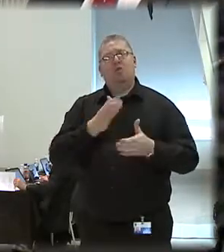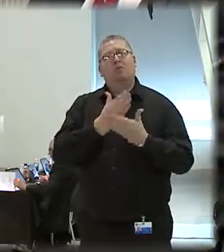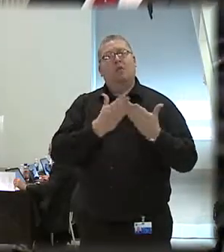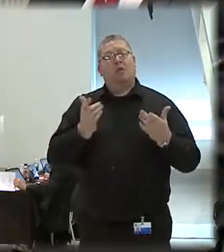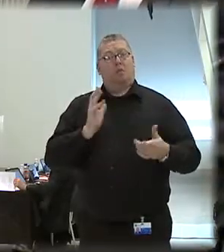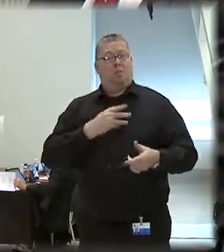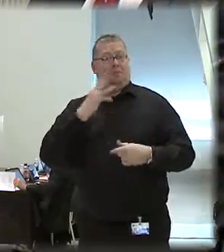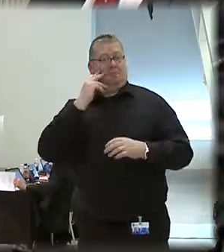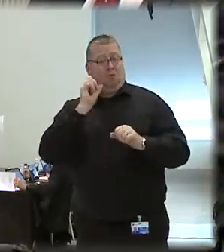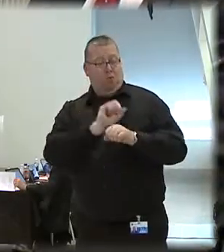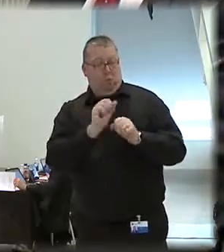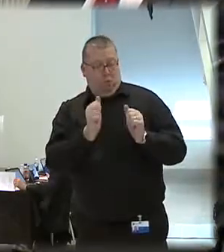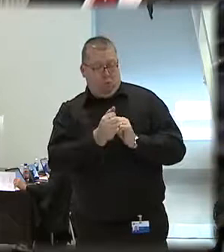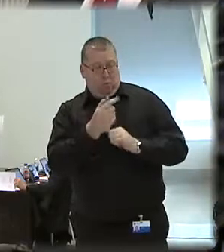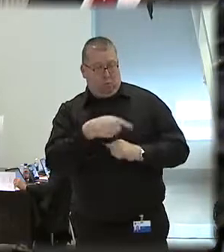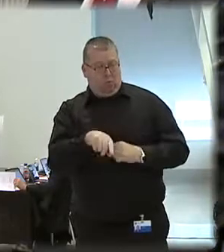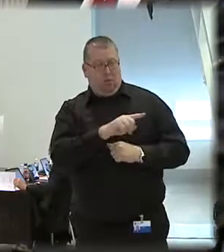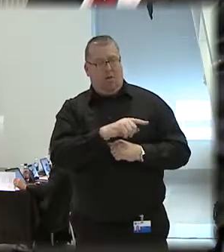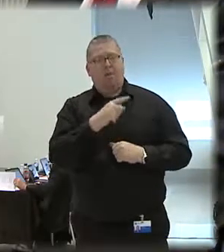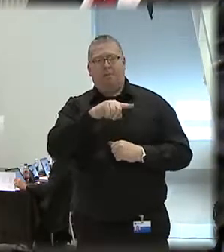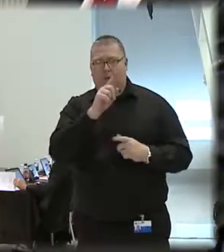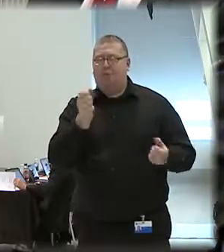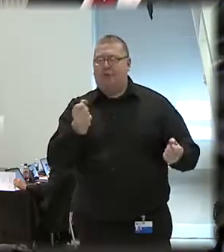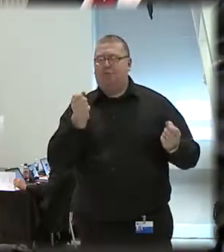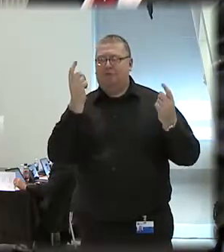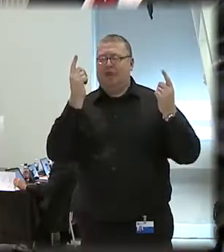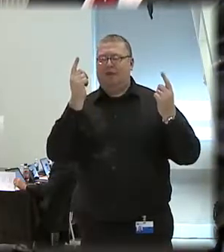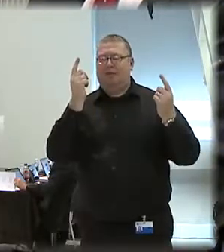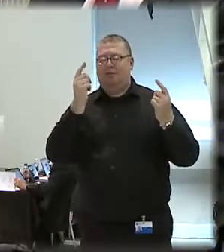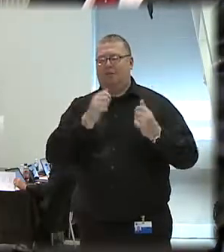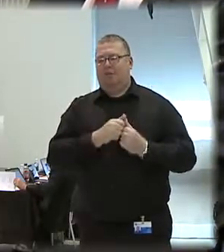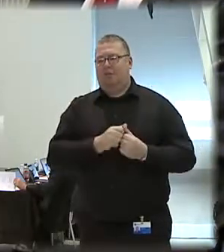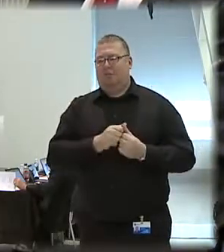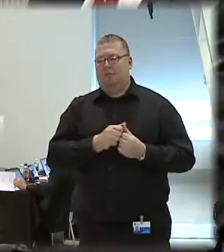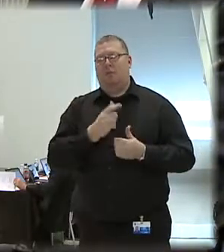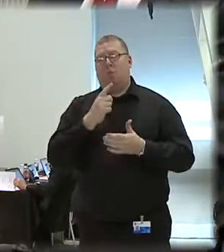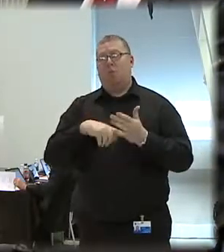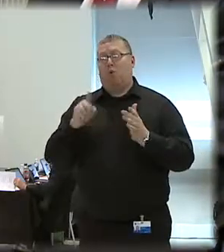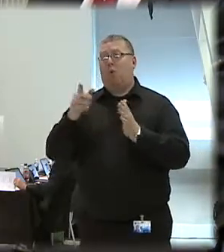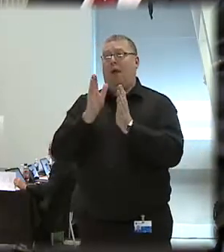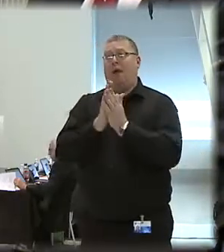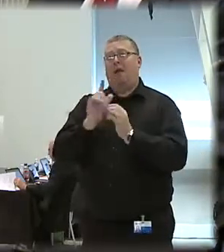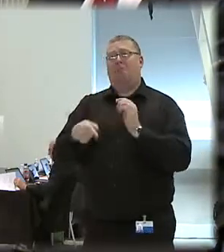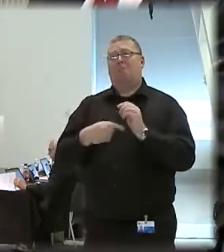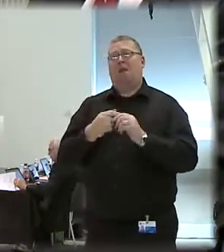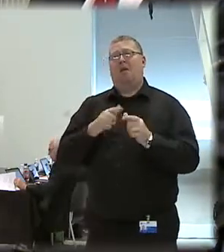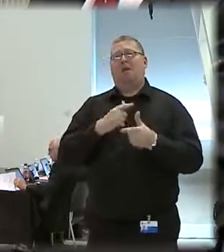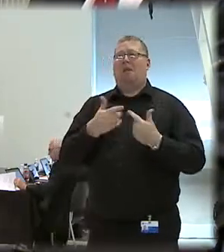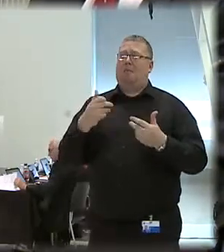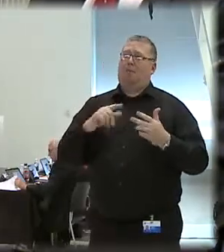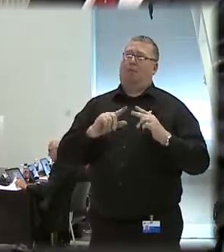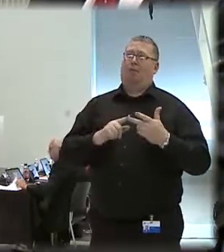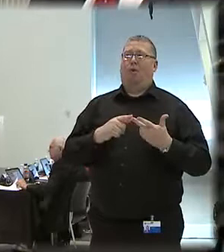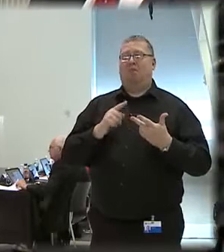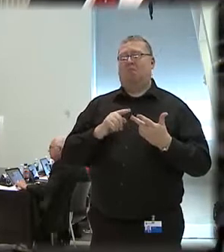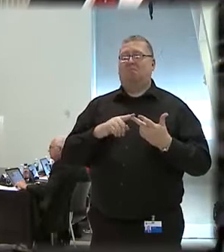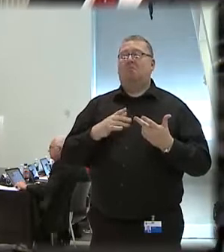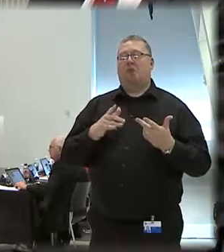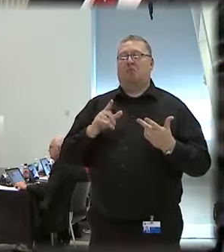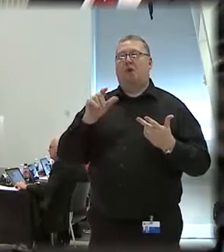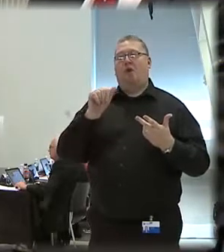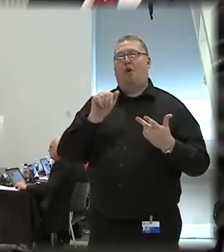them, they understand what you're asking. And I guess you wanted a third, I'll give you Austin,